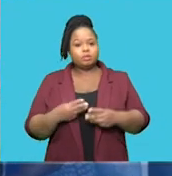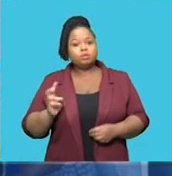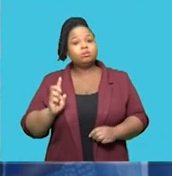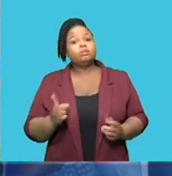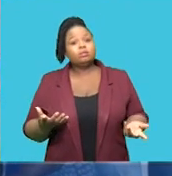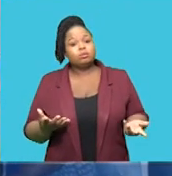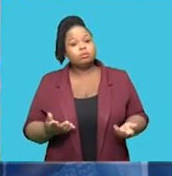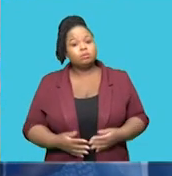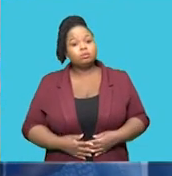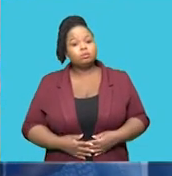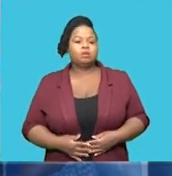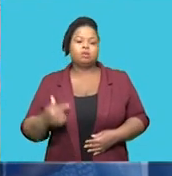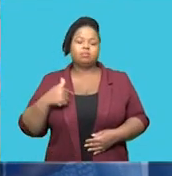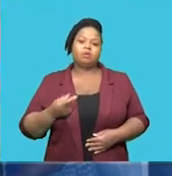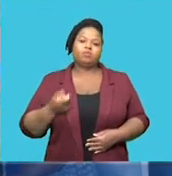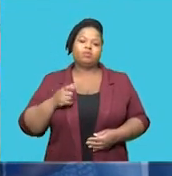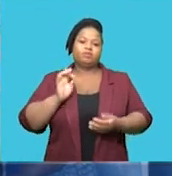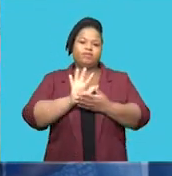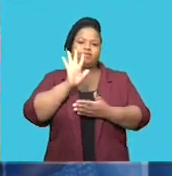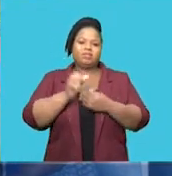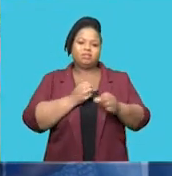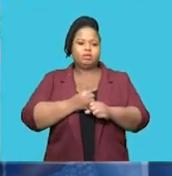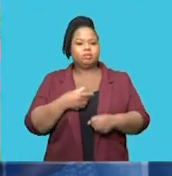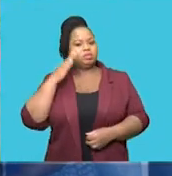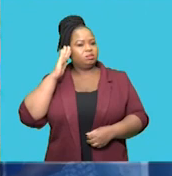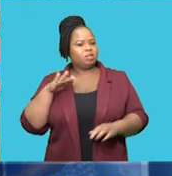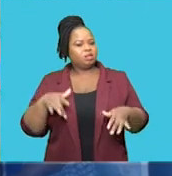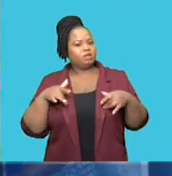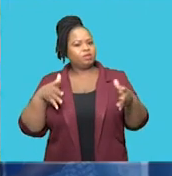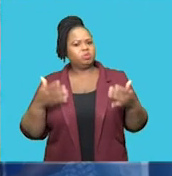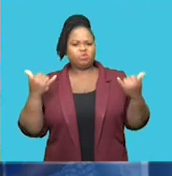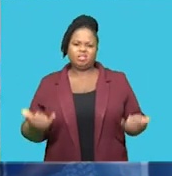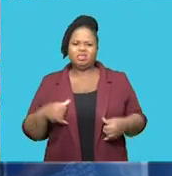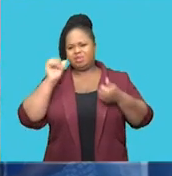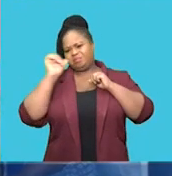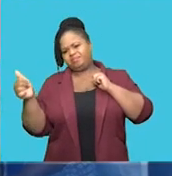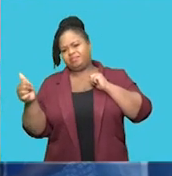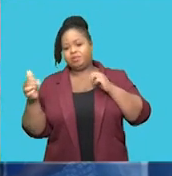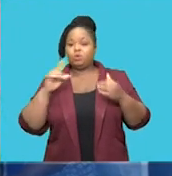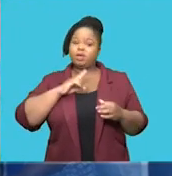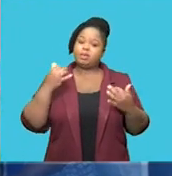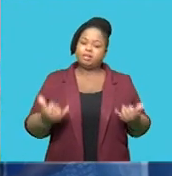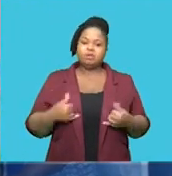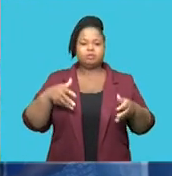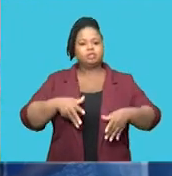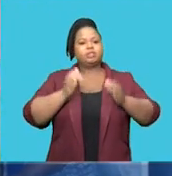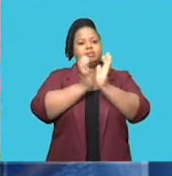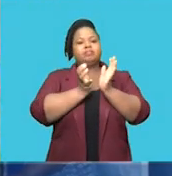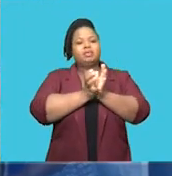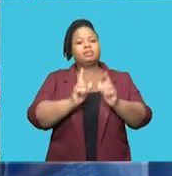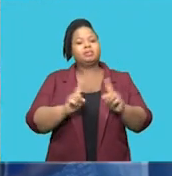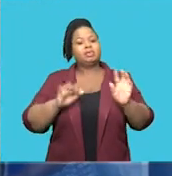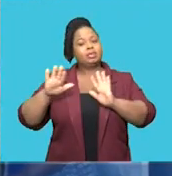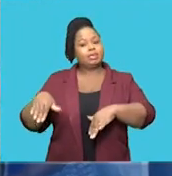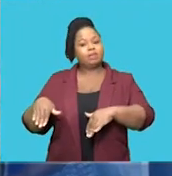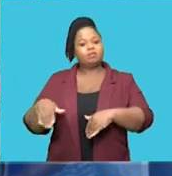I'm almost 14, 15 years dead. So today, it's a melang ballet. Njengamanje ngila imithingi kepha